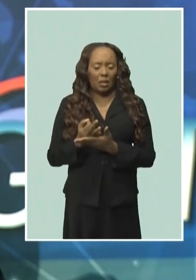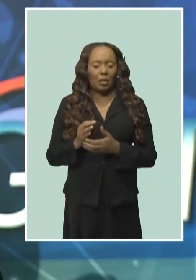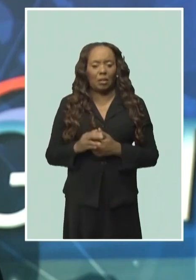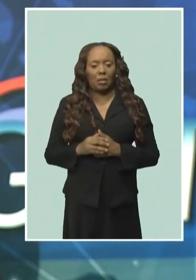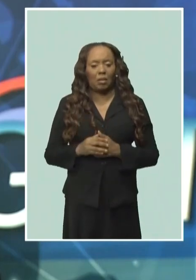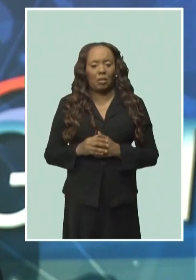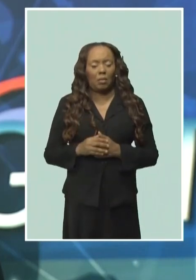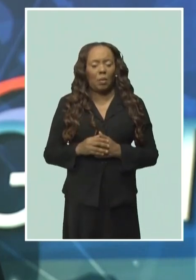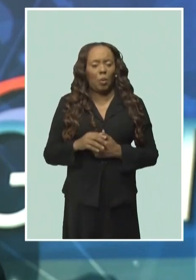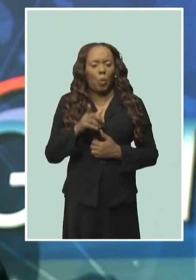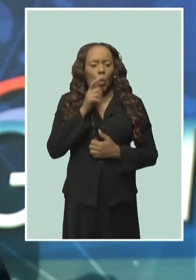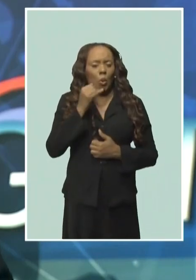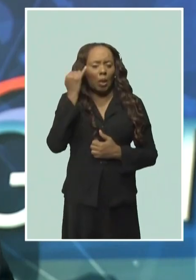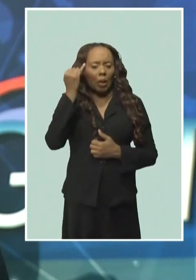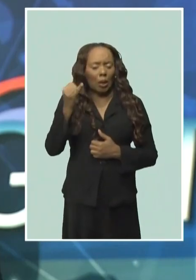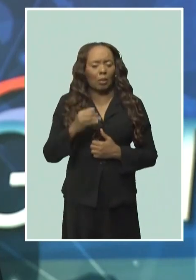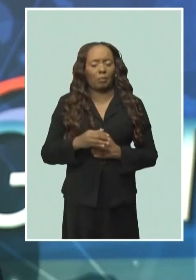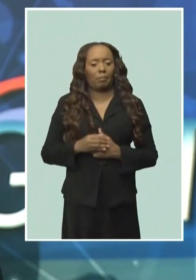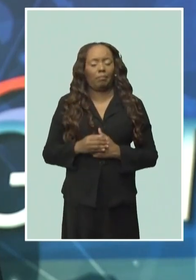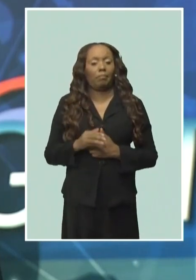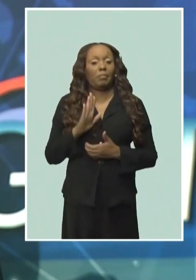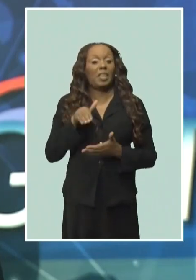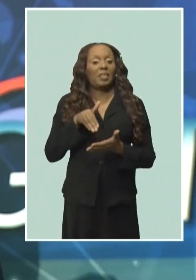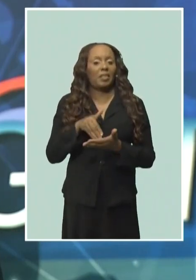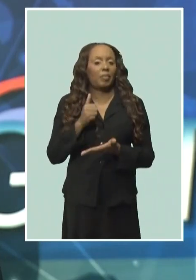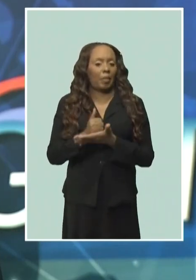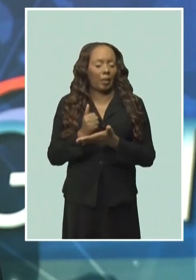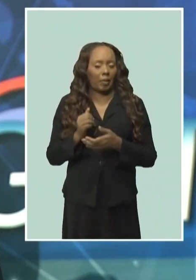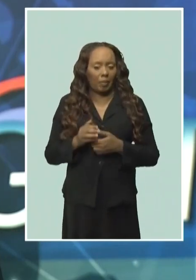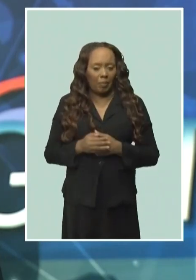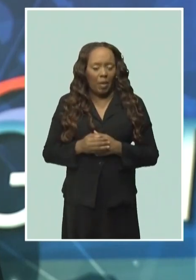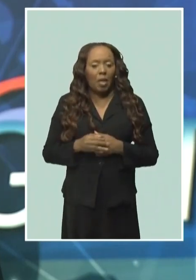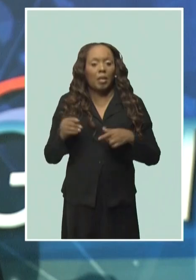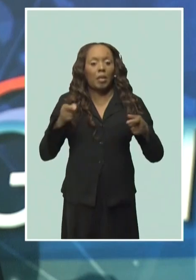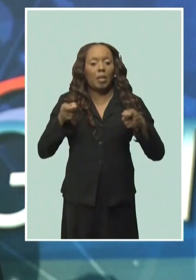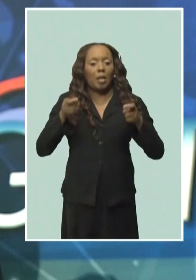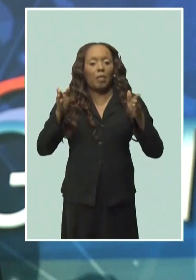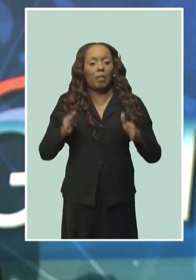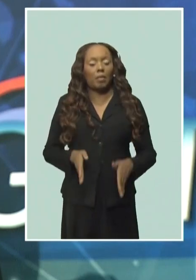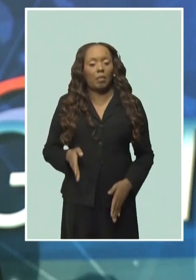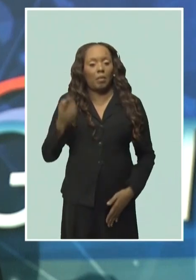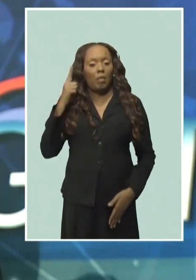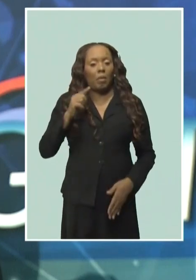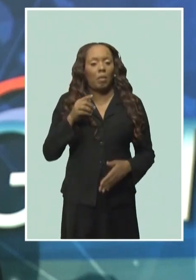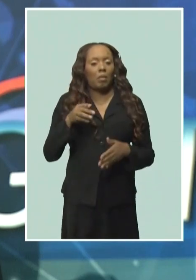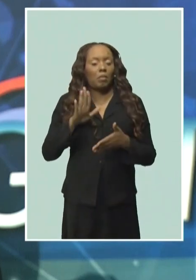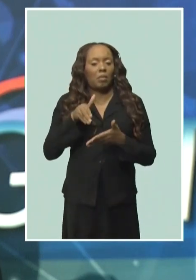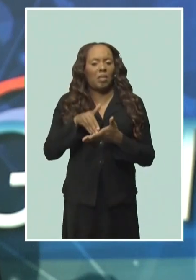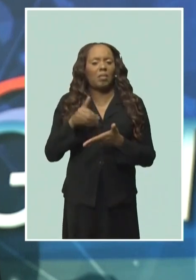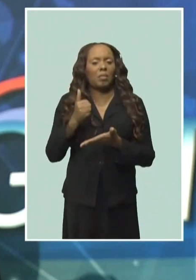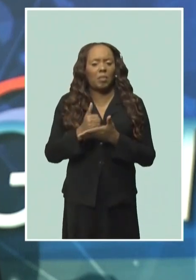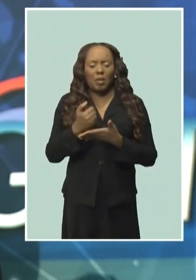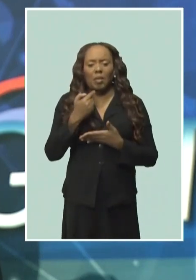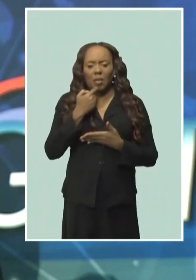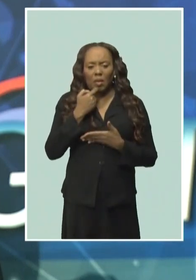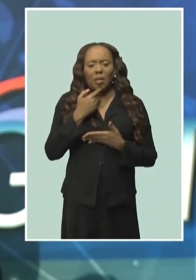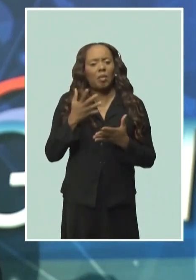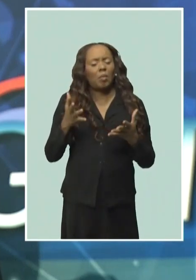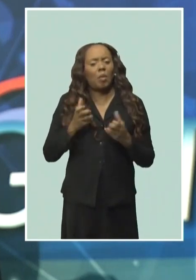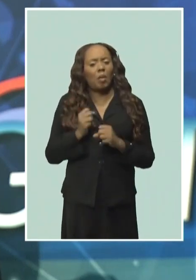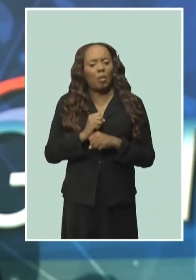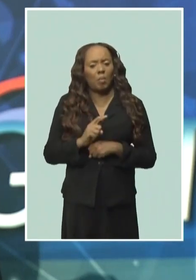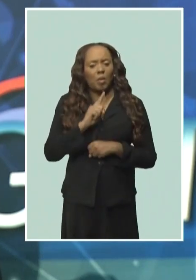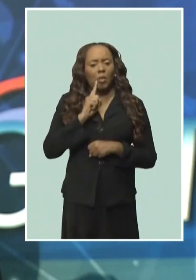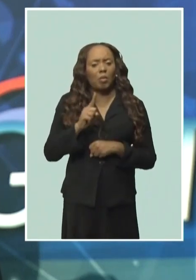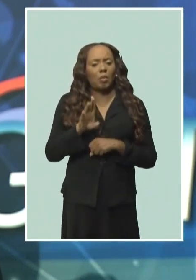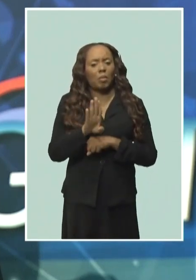of the Central Bank of Barbados. According to Governor Dr. Kevin Greenidge, it is part of the terms of reference of the bank and an effort to